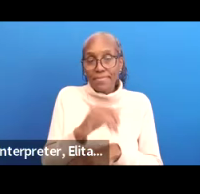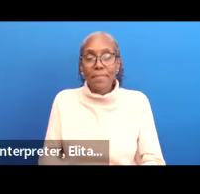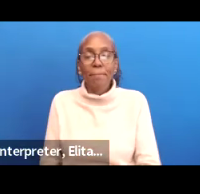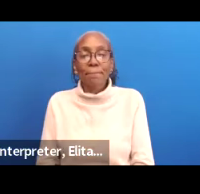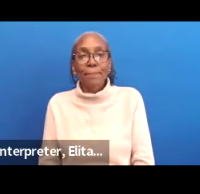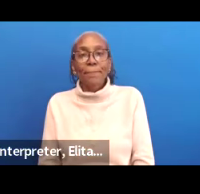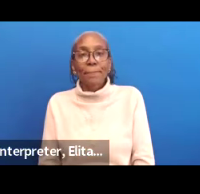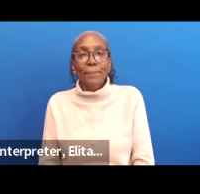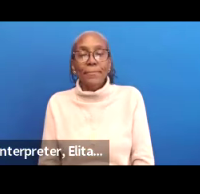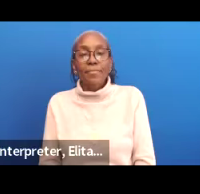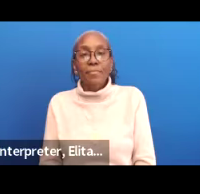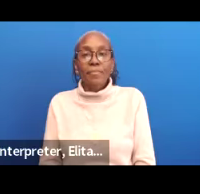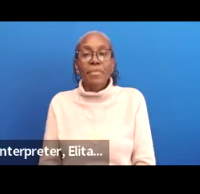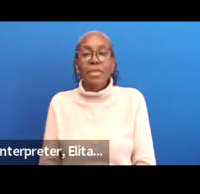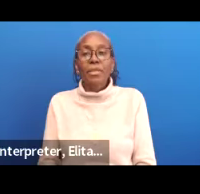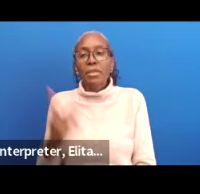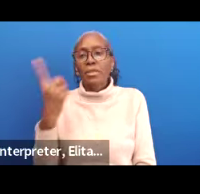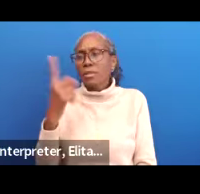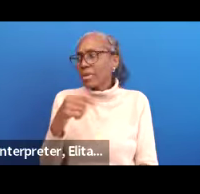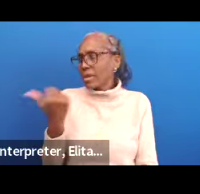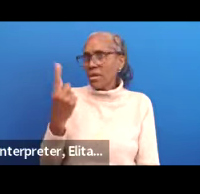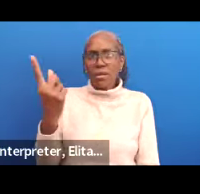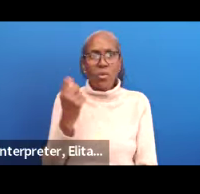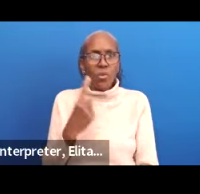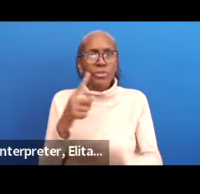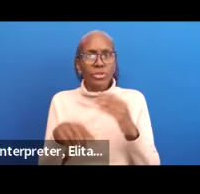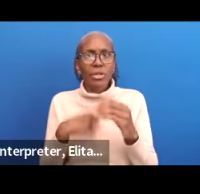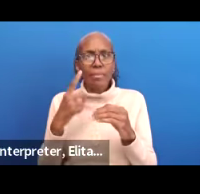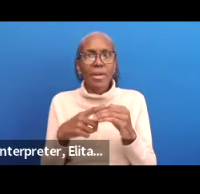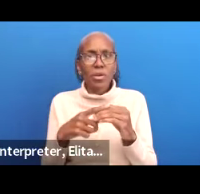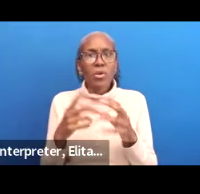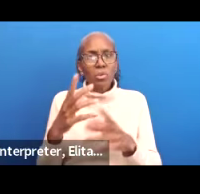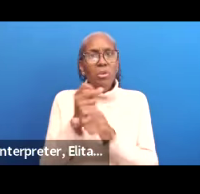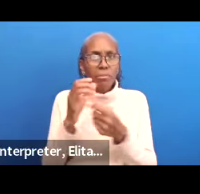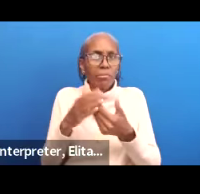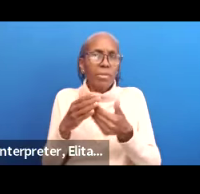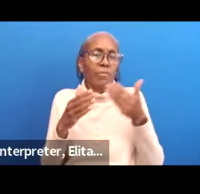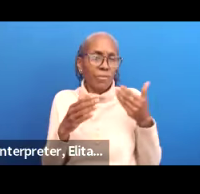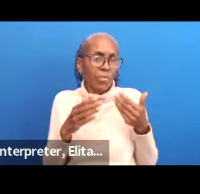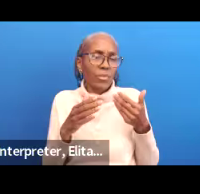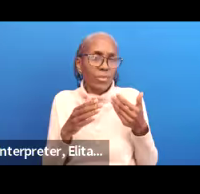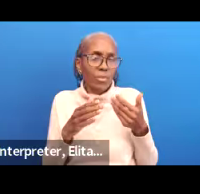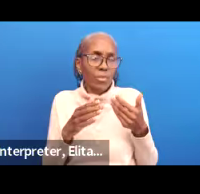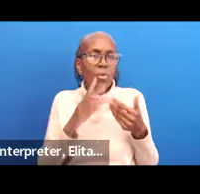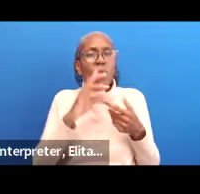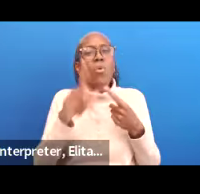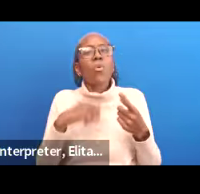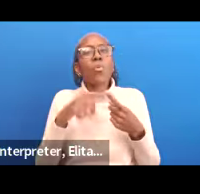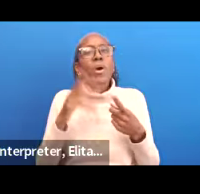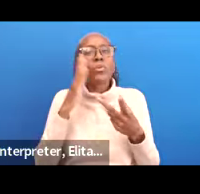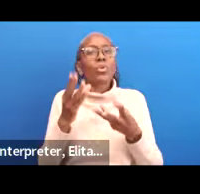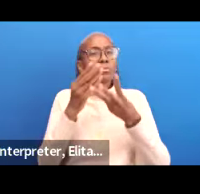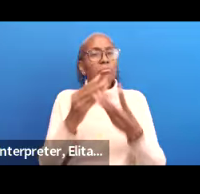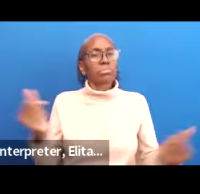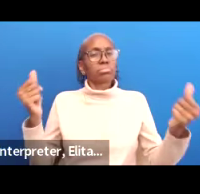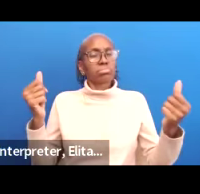And there was a question in the questions we received about when is there going to be a cure?